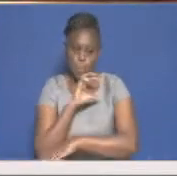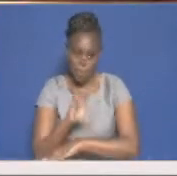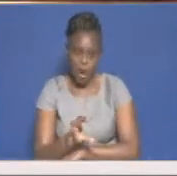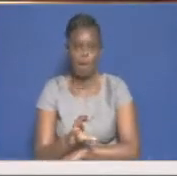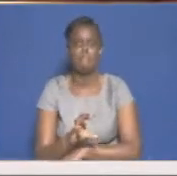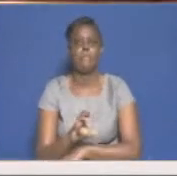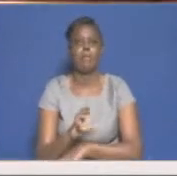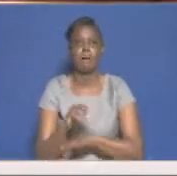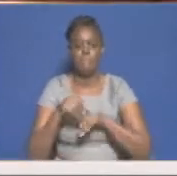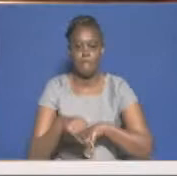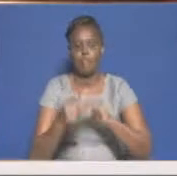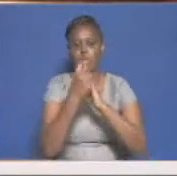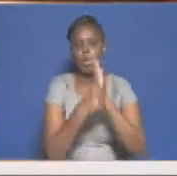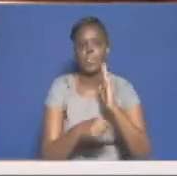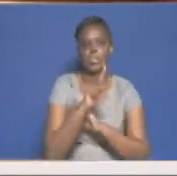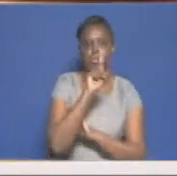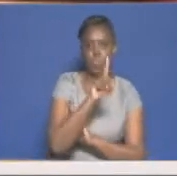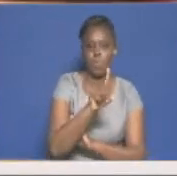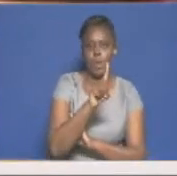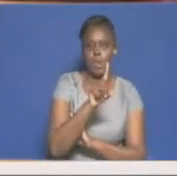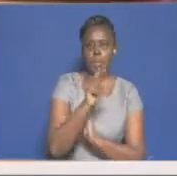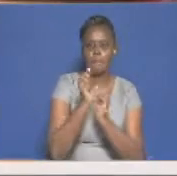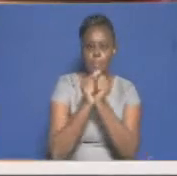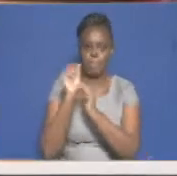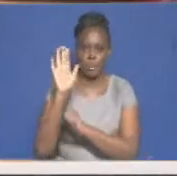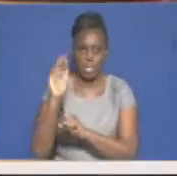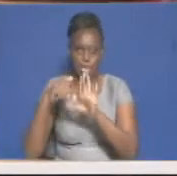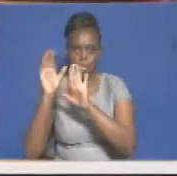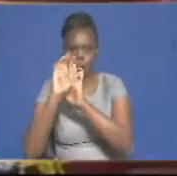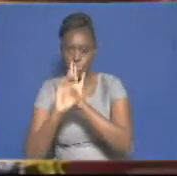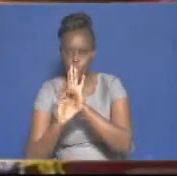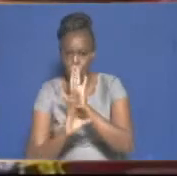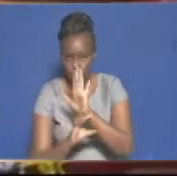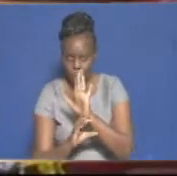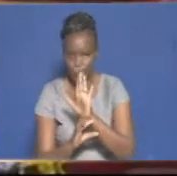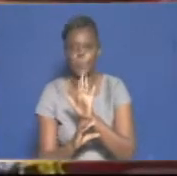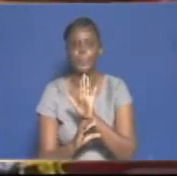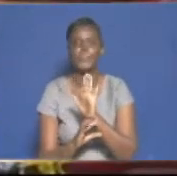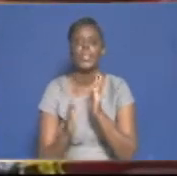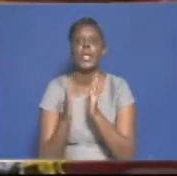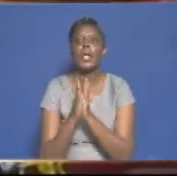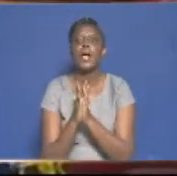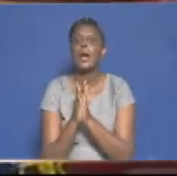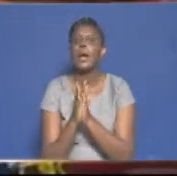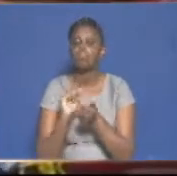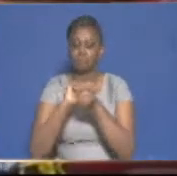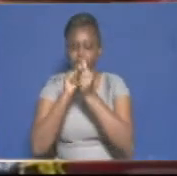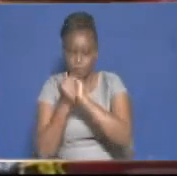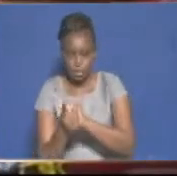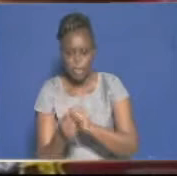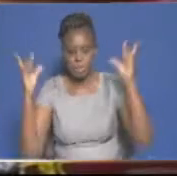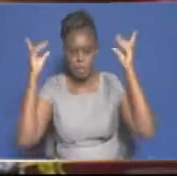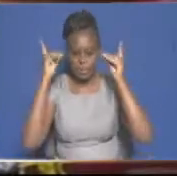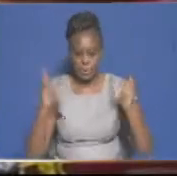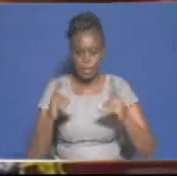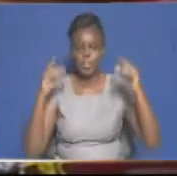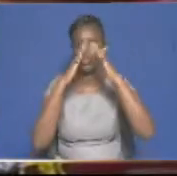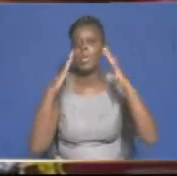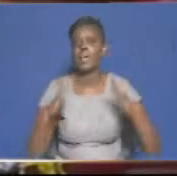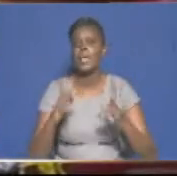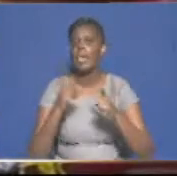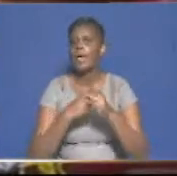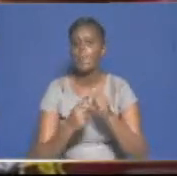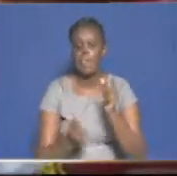in accordance with Article 115 of the Constitution, and he overturned the decision of the House. Then